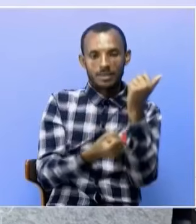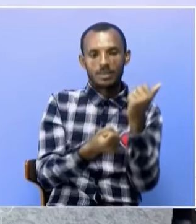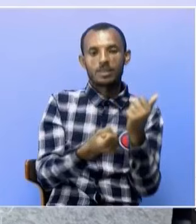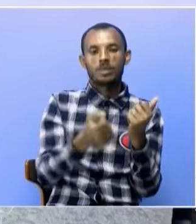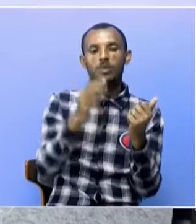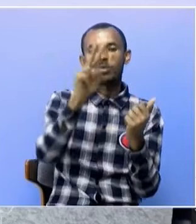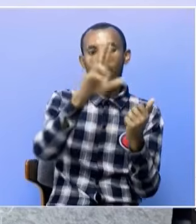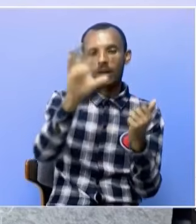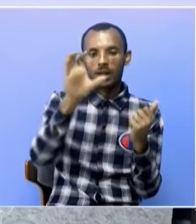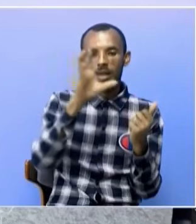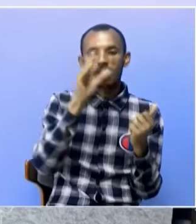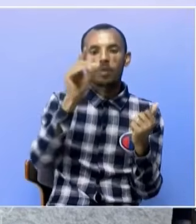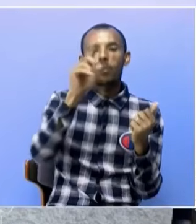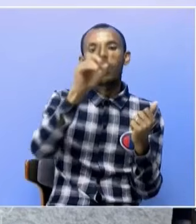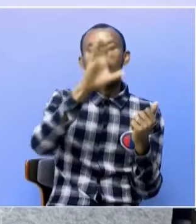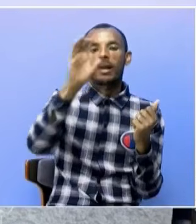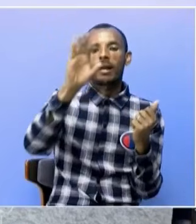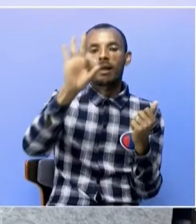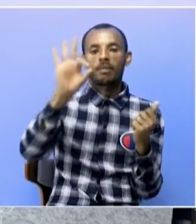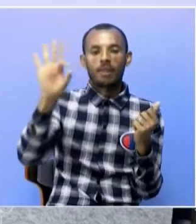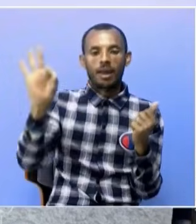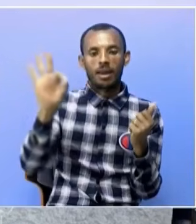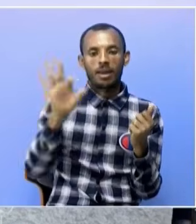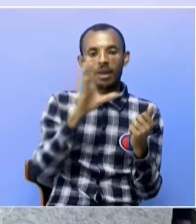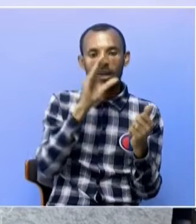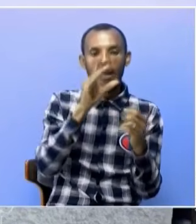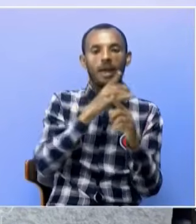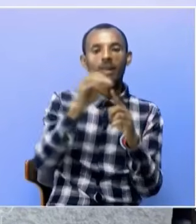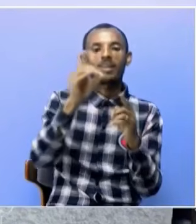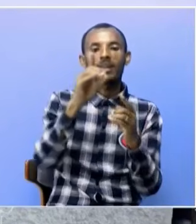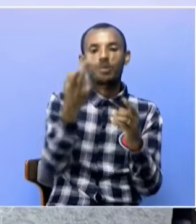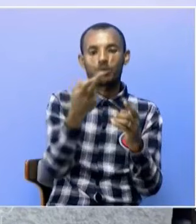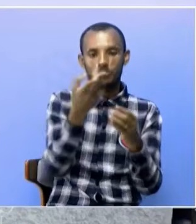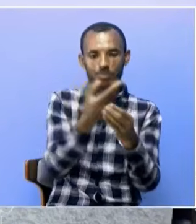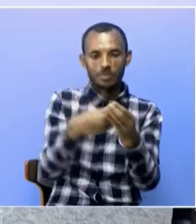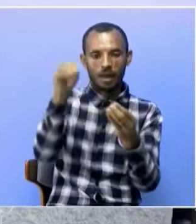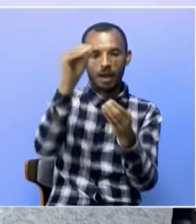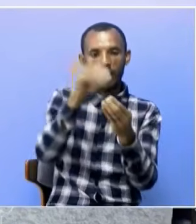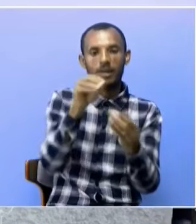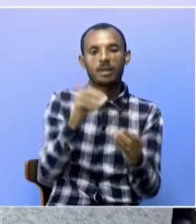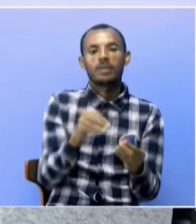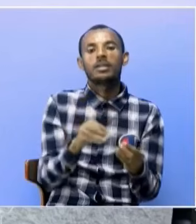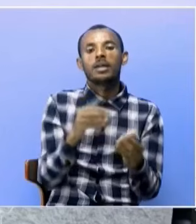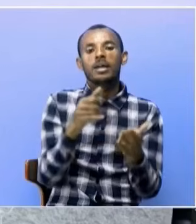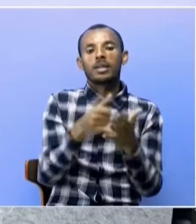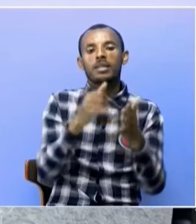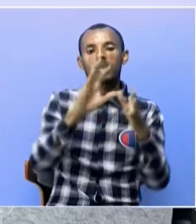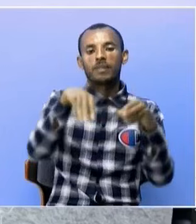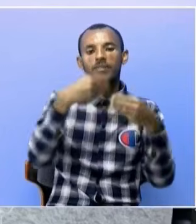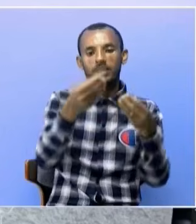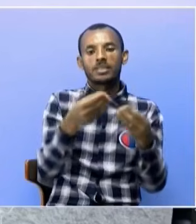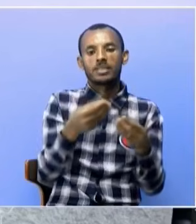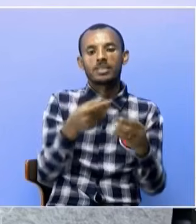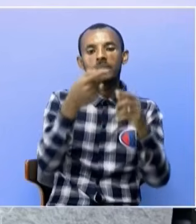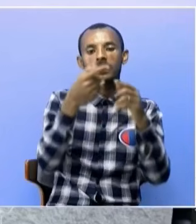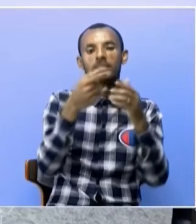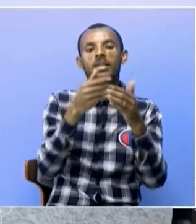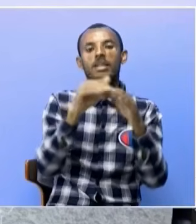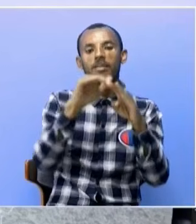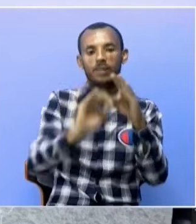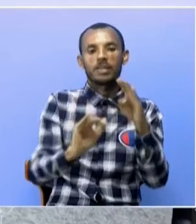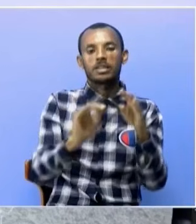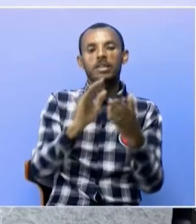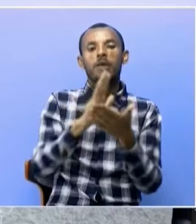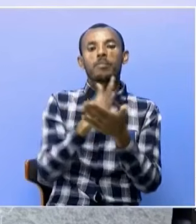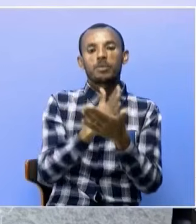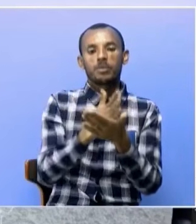200, you have 199, you can directly add them. That gives us the difference between these